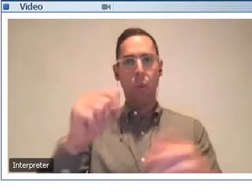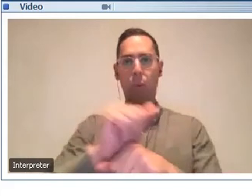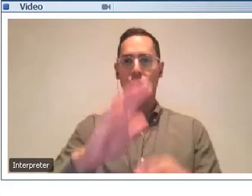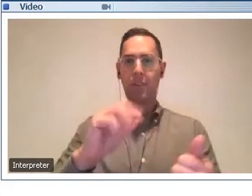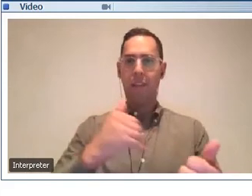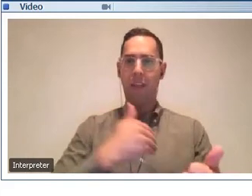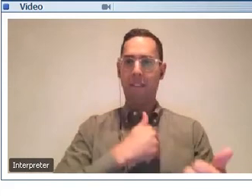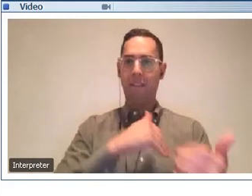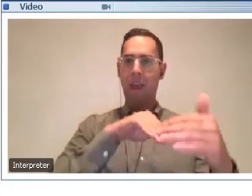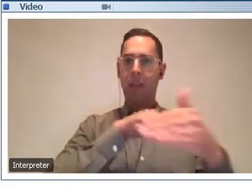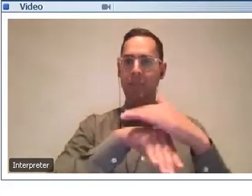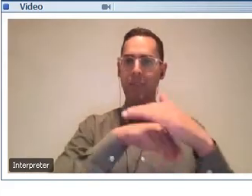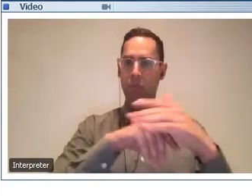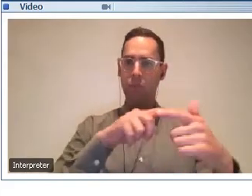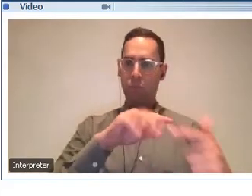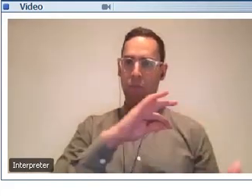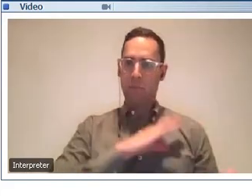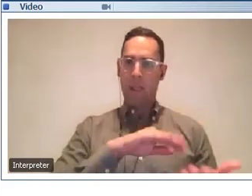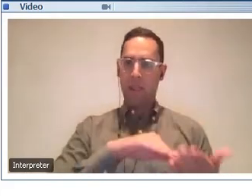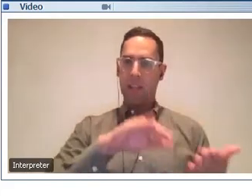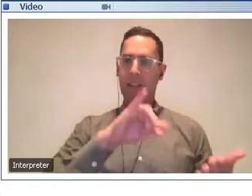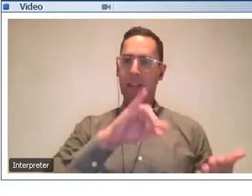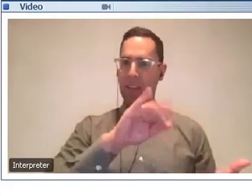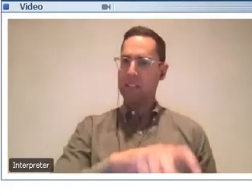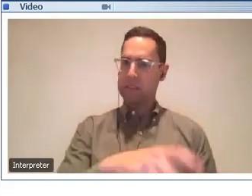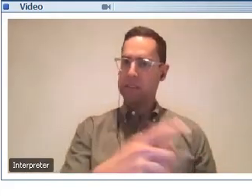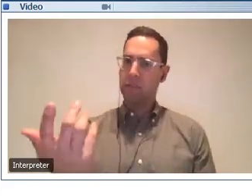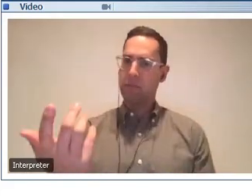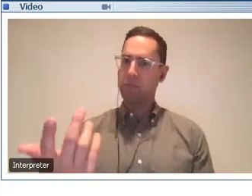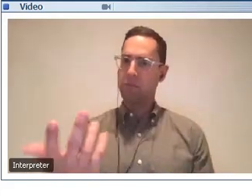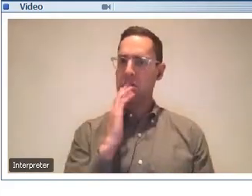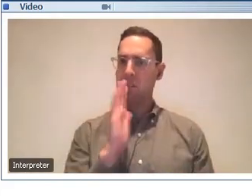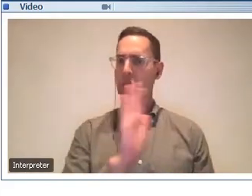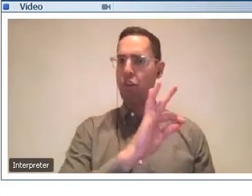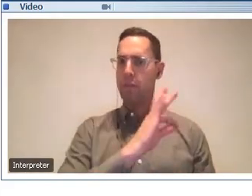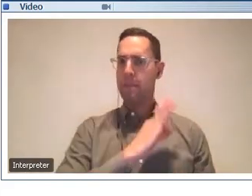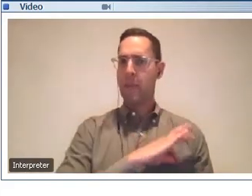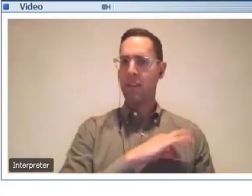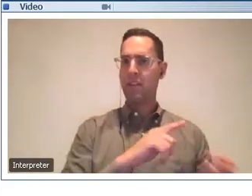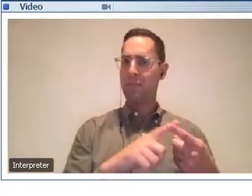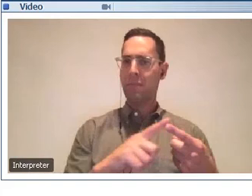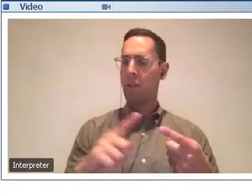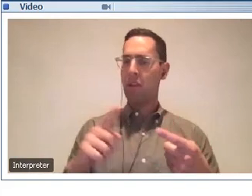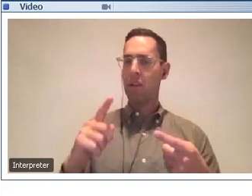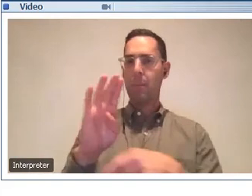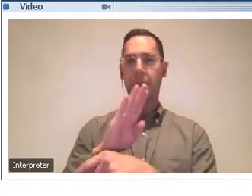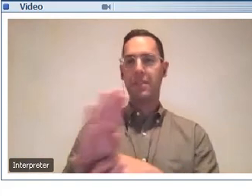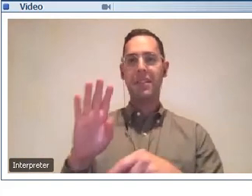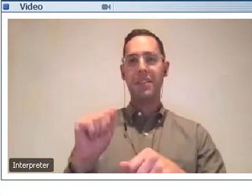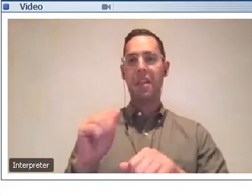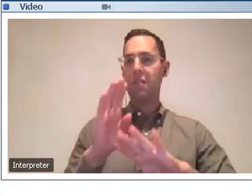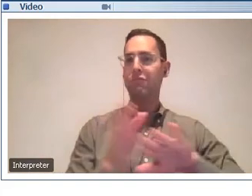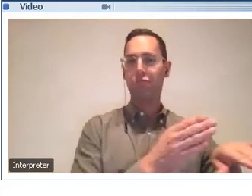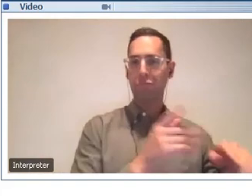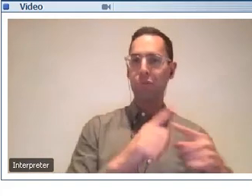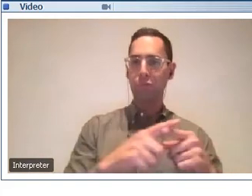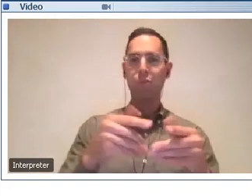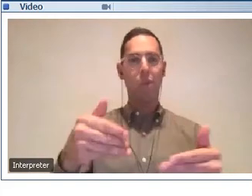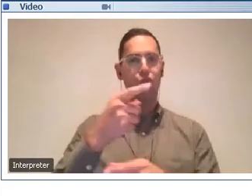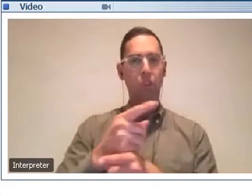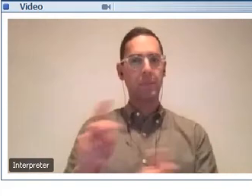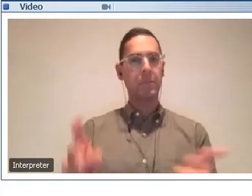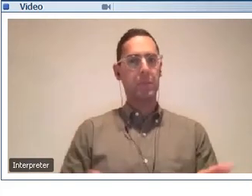national program that we've talked about that promotes health and well-being of workers and their families. I think it is actually